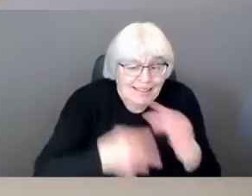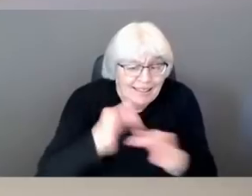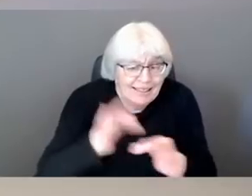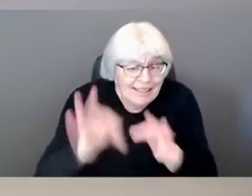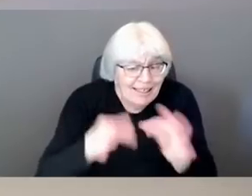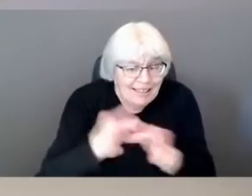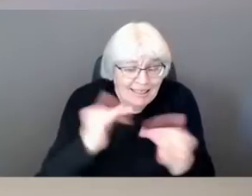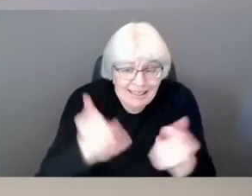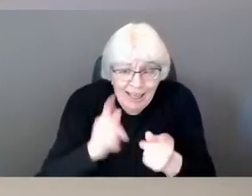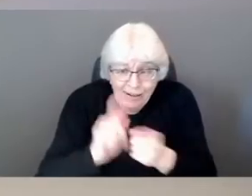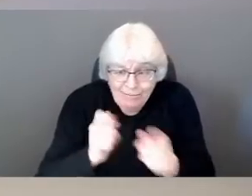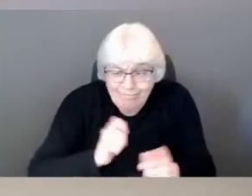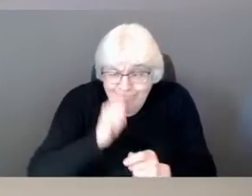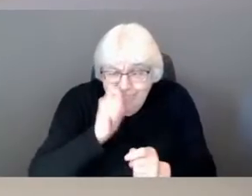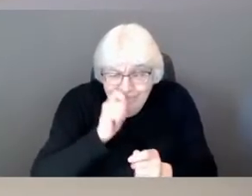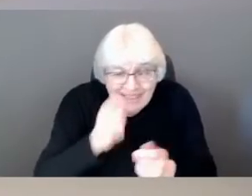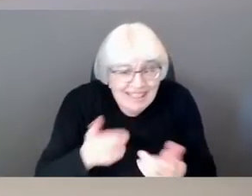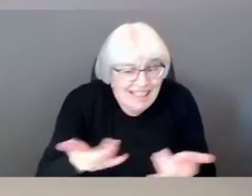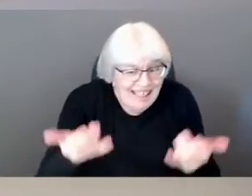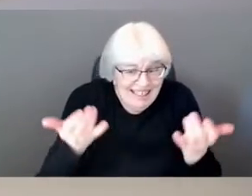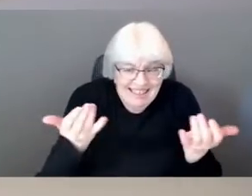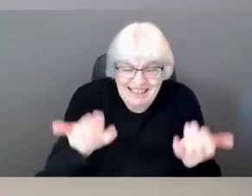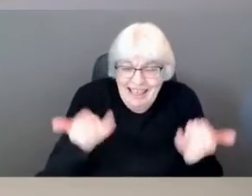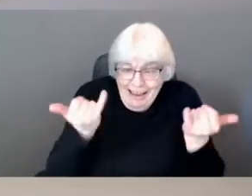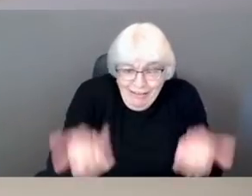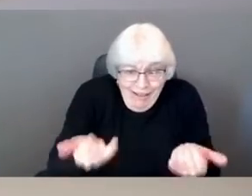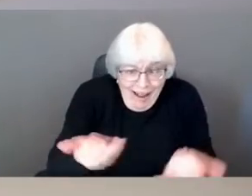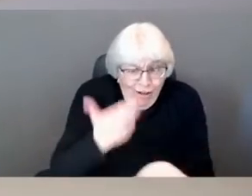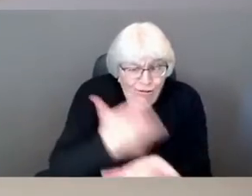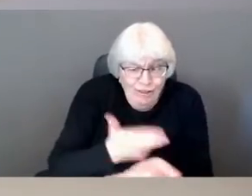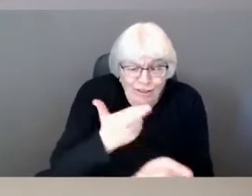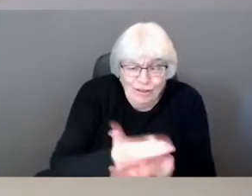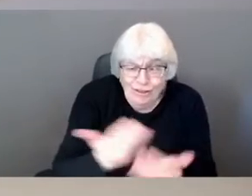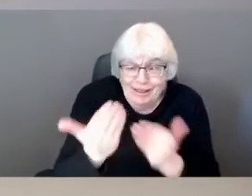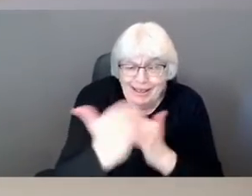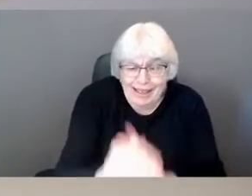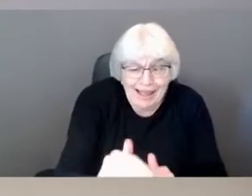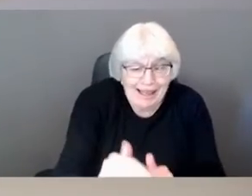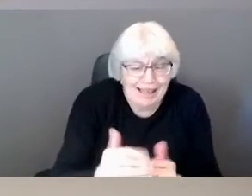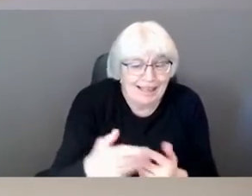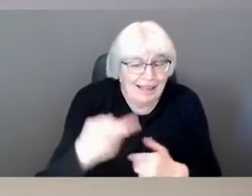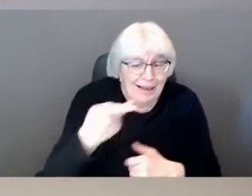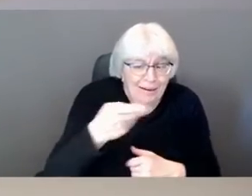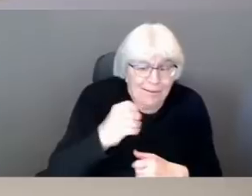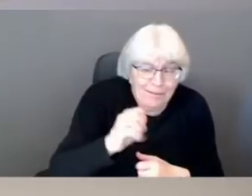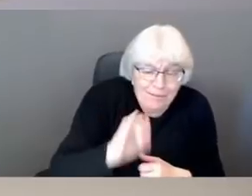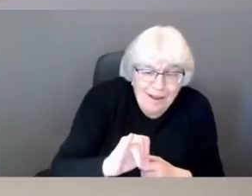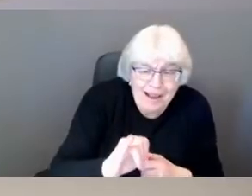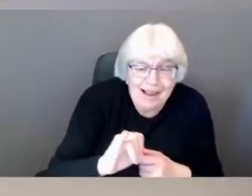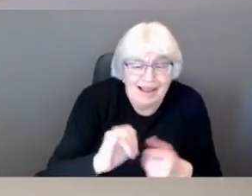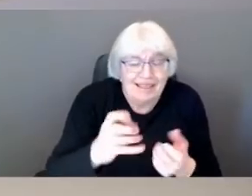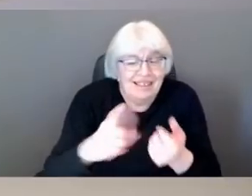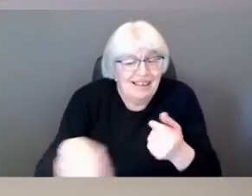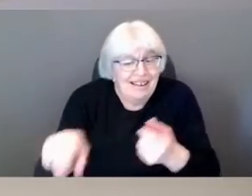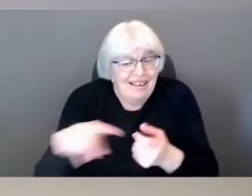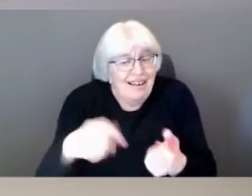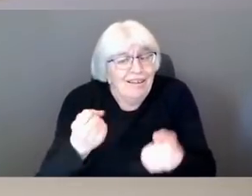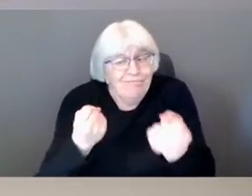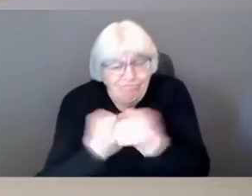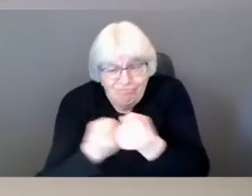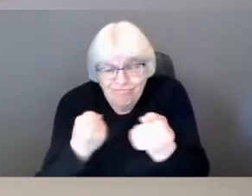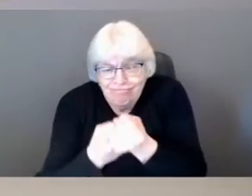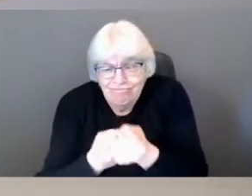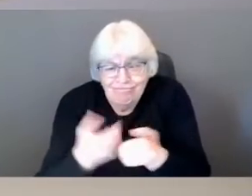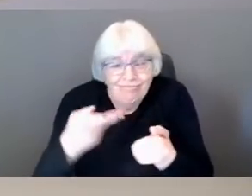resources, and Health PI and EMS support has always been tremendous at responding to